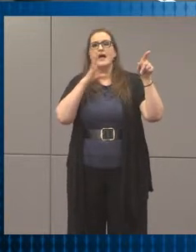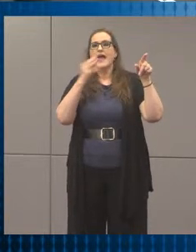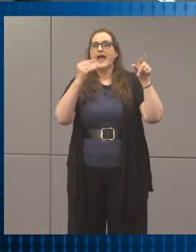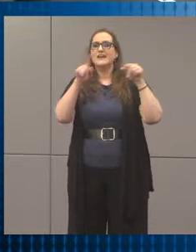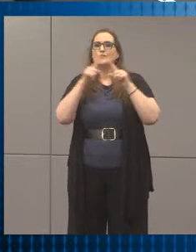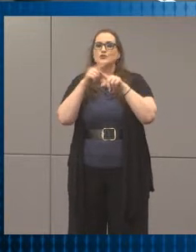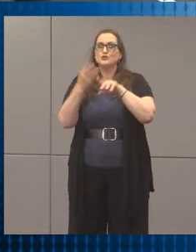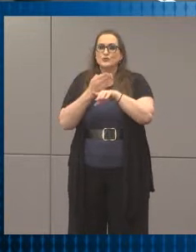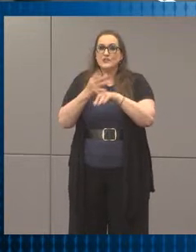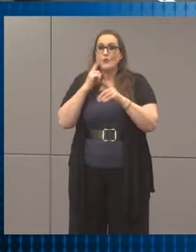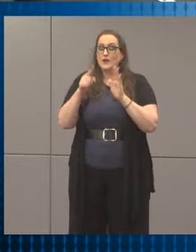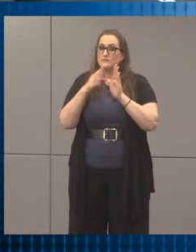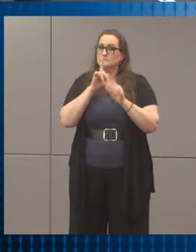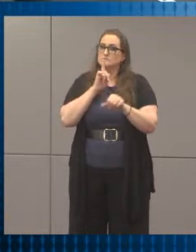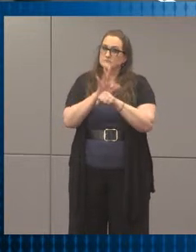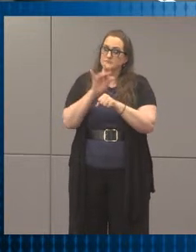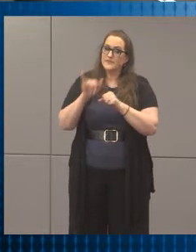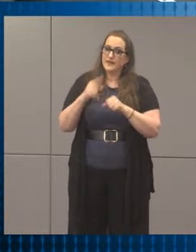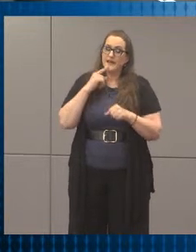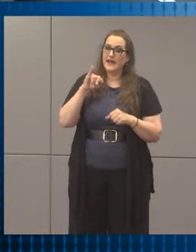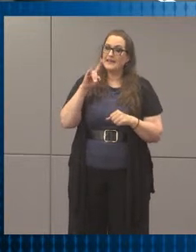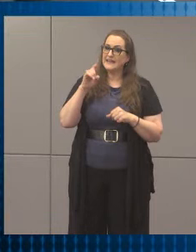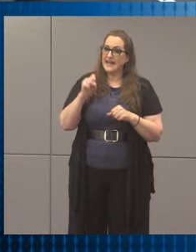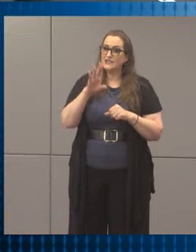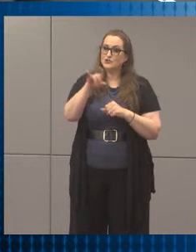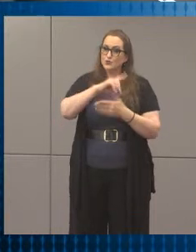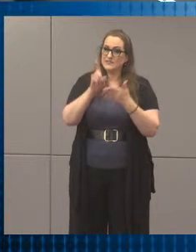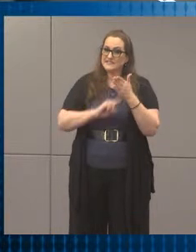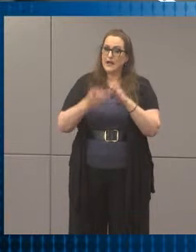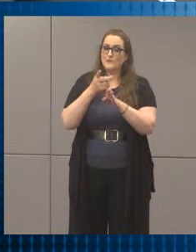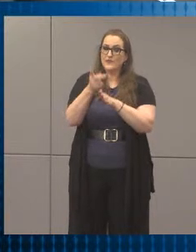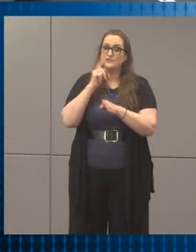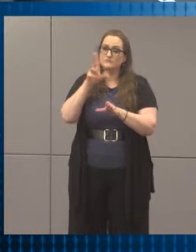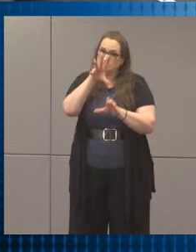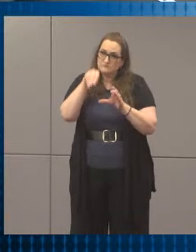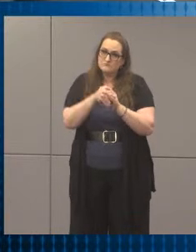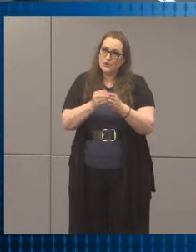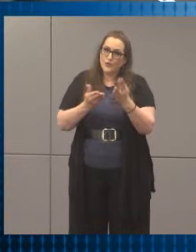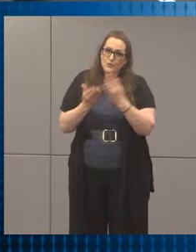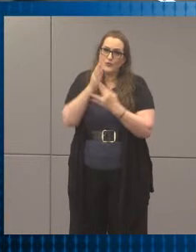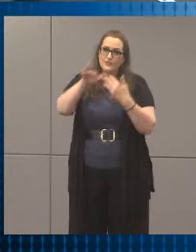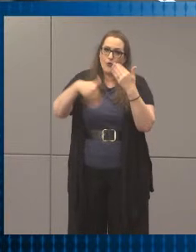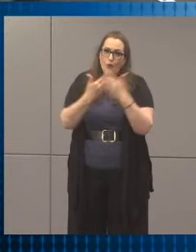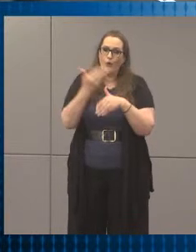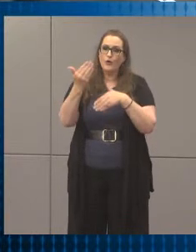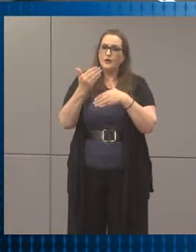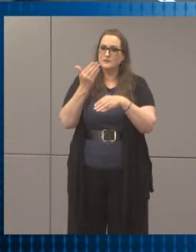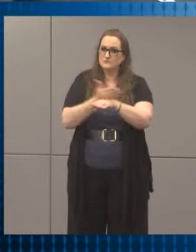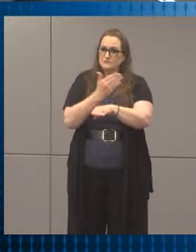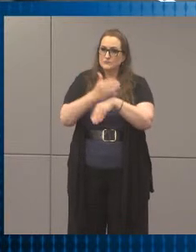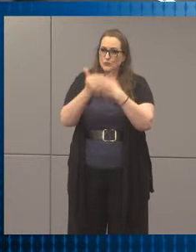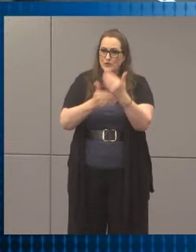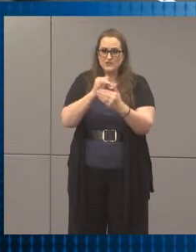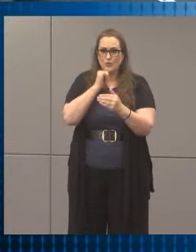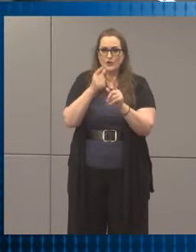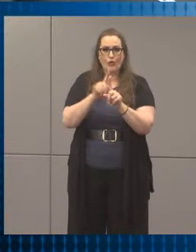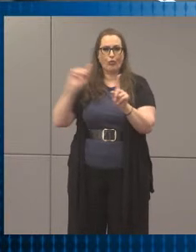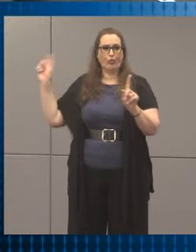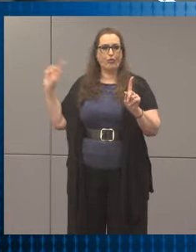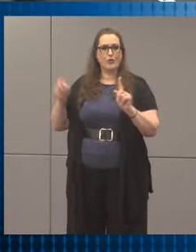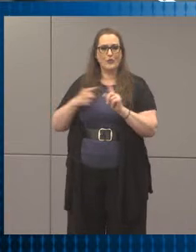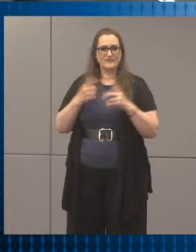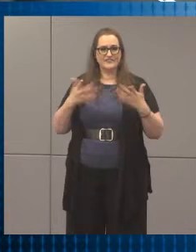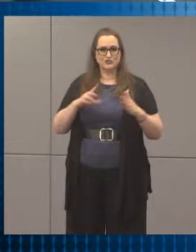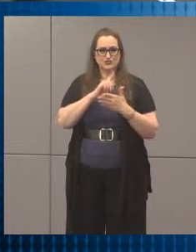construction, I want to assure you that IDS, your design professionals, we are engaged throughout the construction process. We don't walk away when the design is